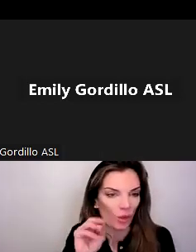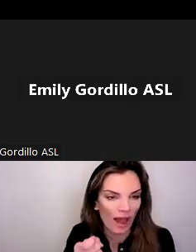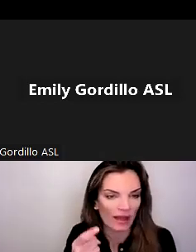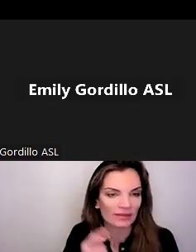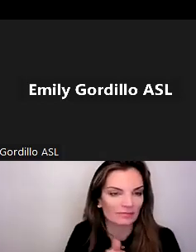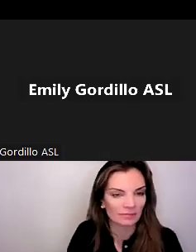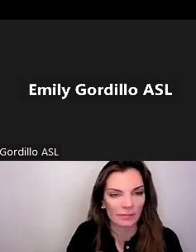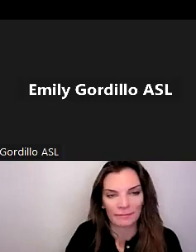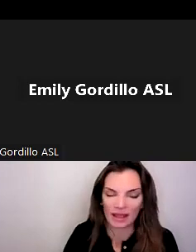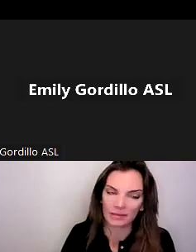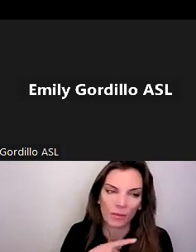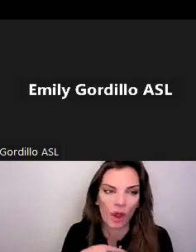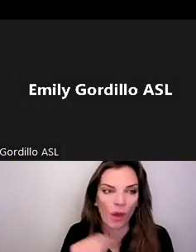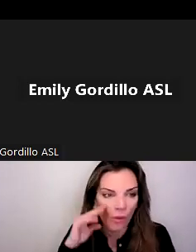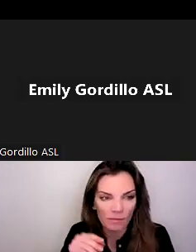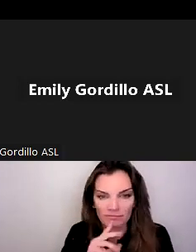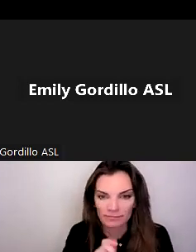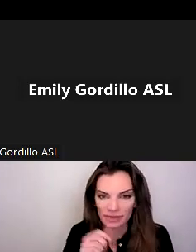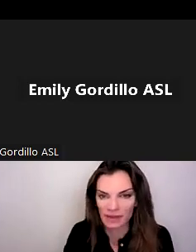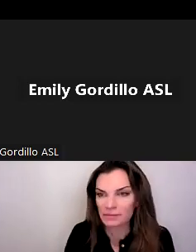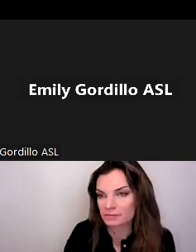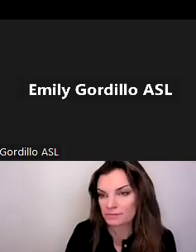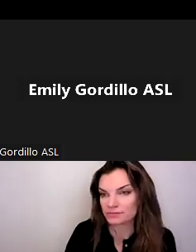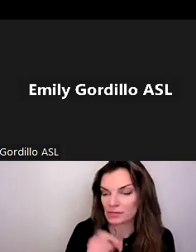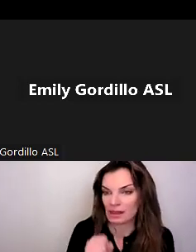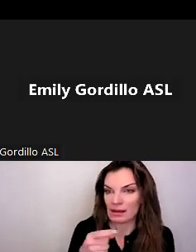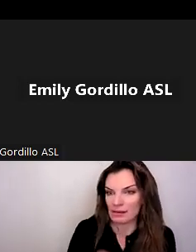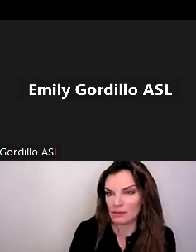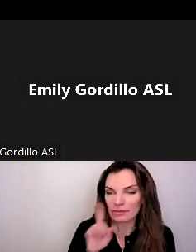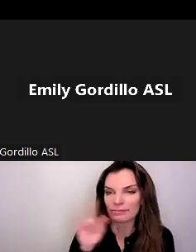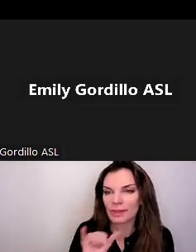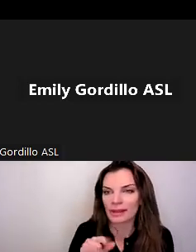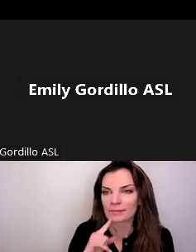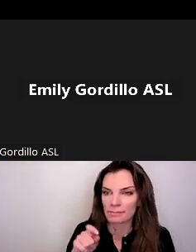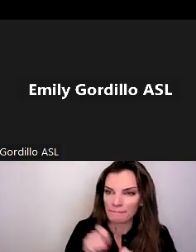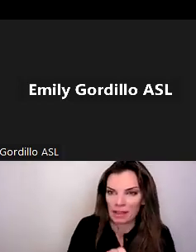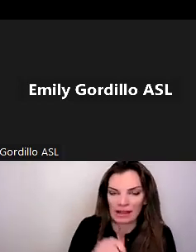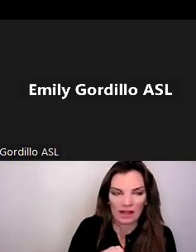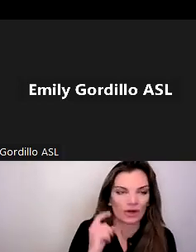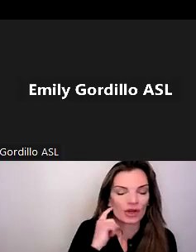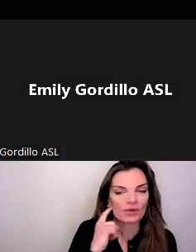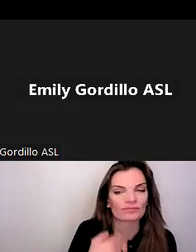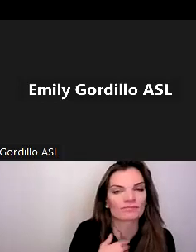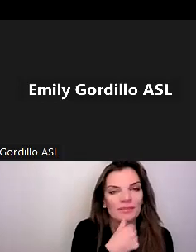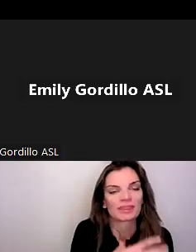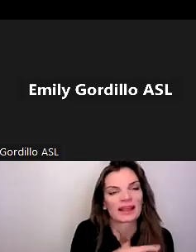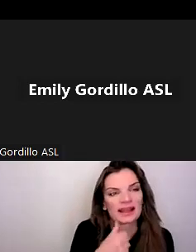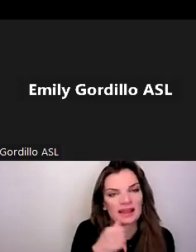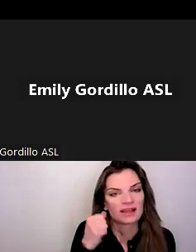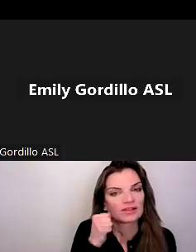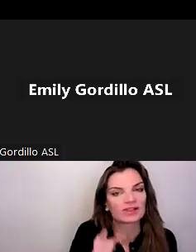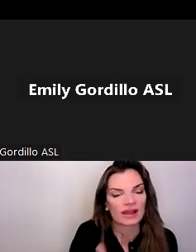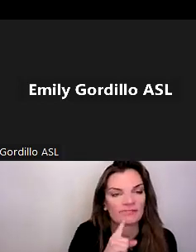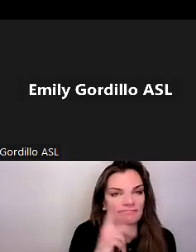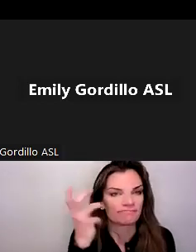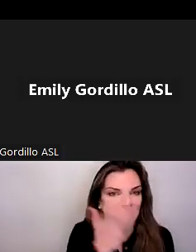that's causing the hearing loss. But, sometimes that can work like a plug in your ear. I had a lady yesterday, and we were amazed at just